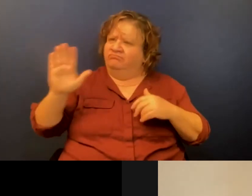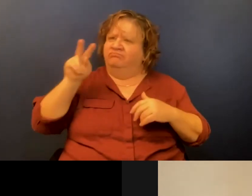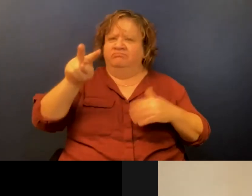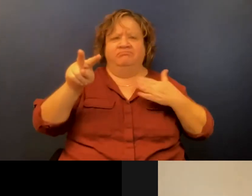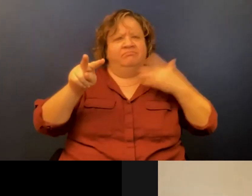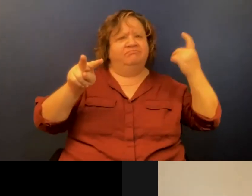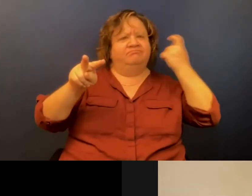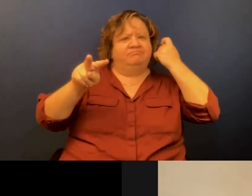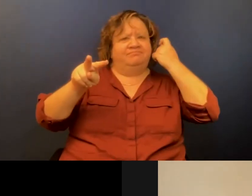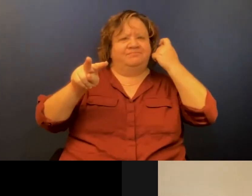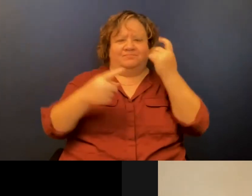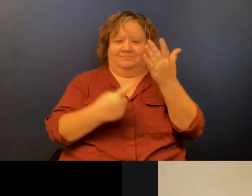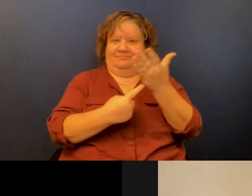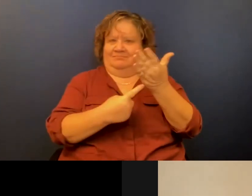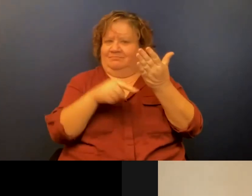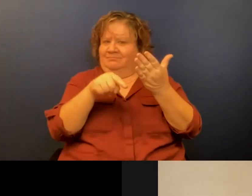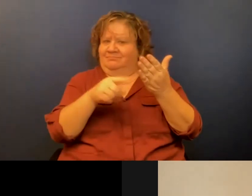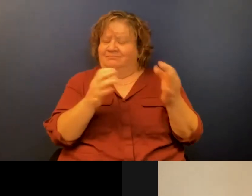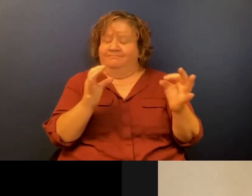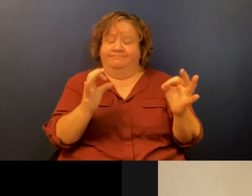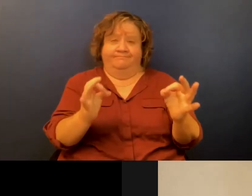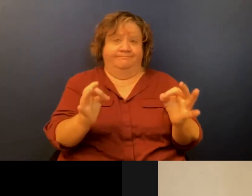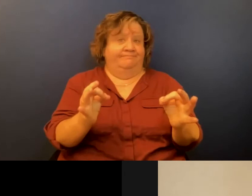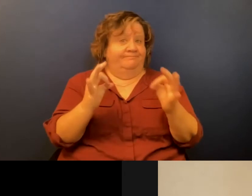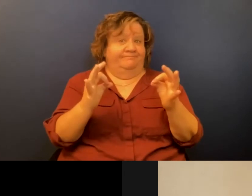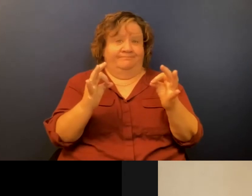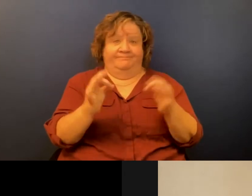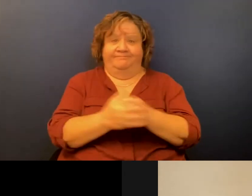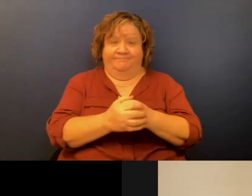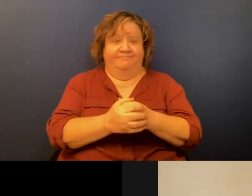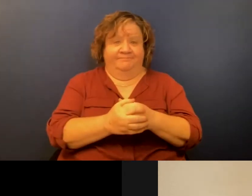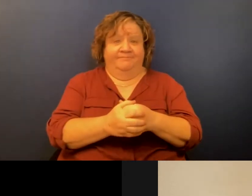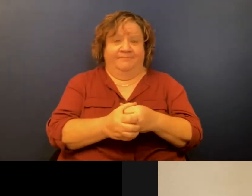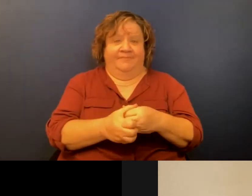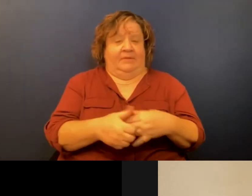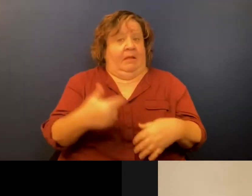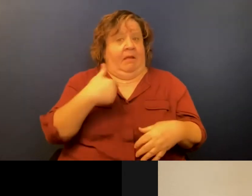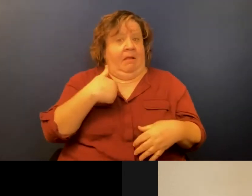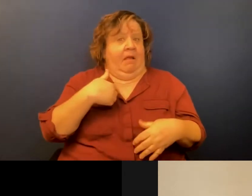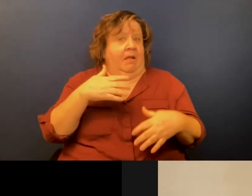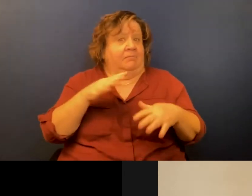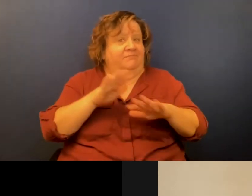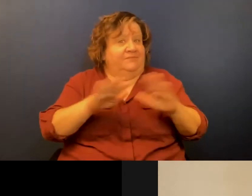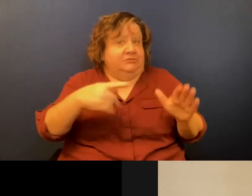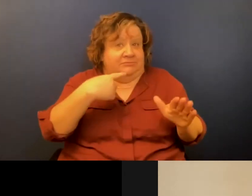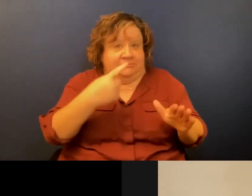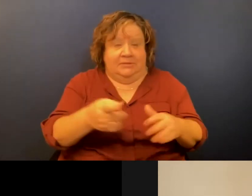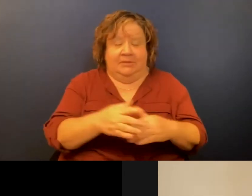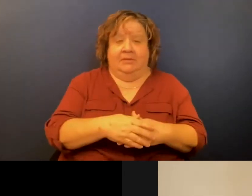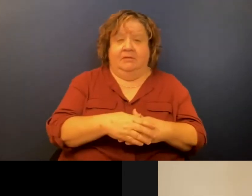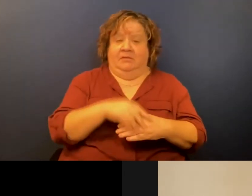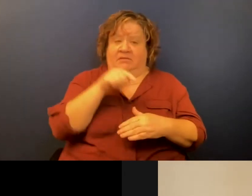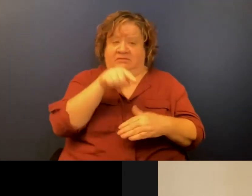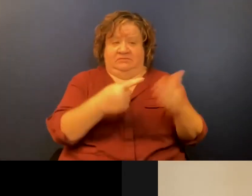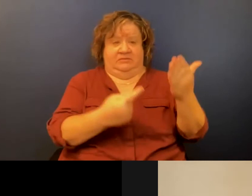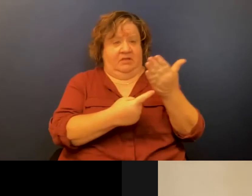of starting to speak, I think it has come at a fantastic time. Not that the pandemic is fantastic,